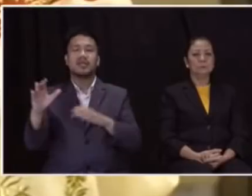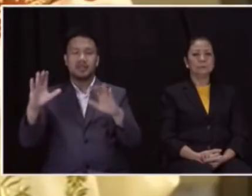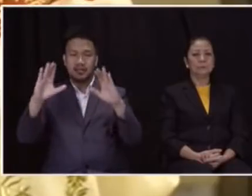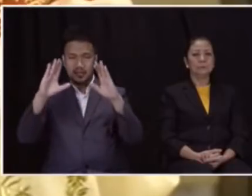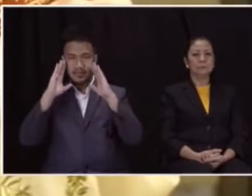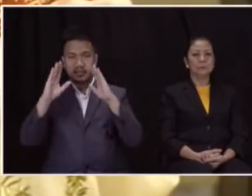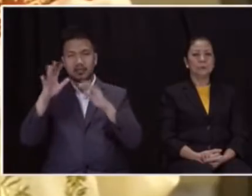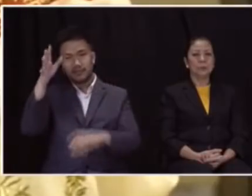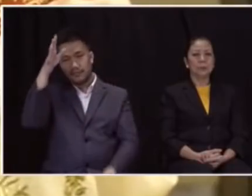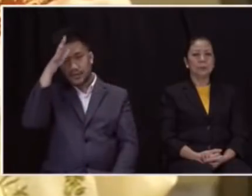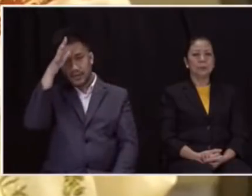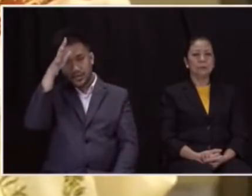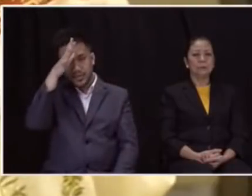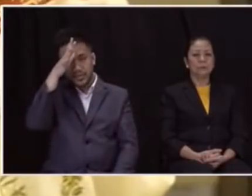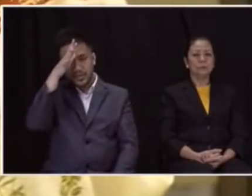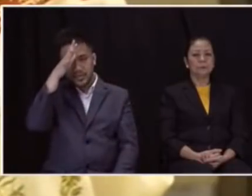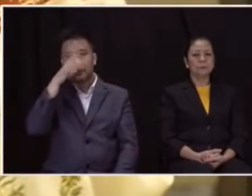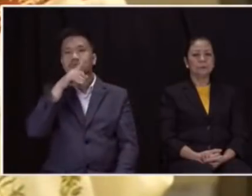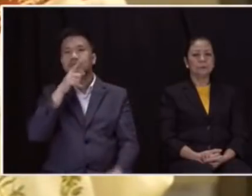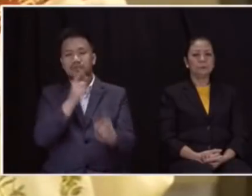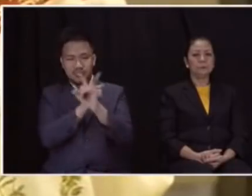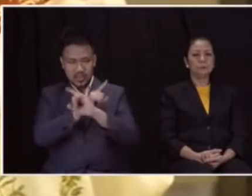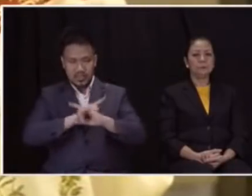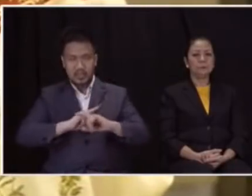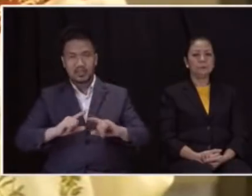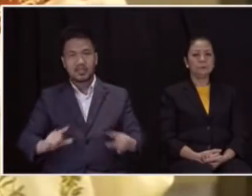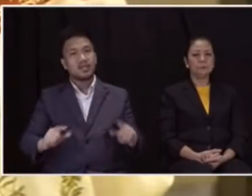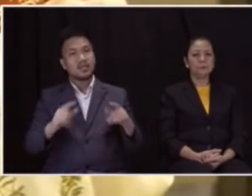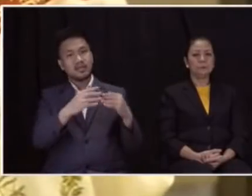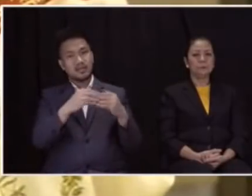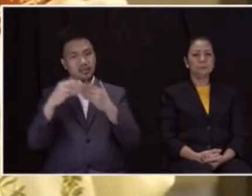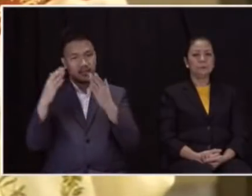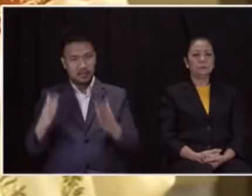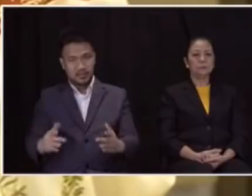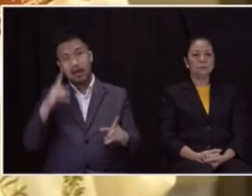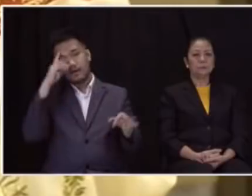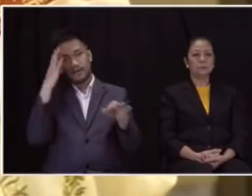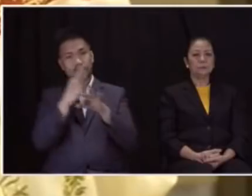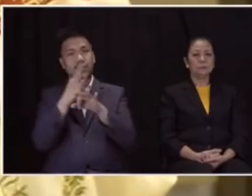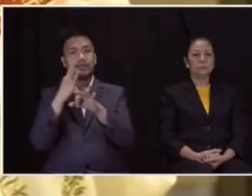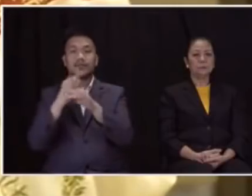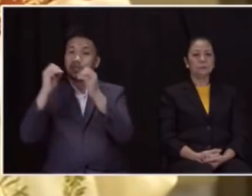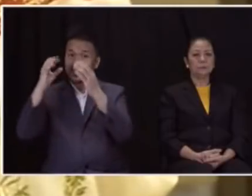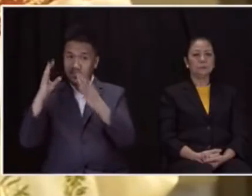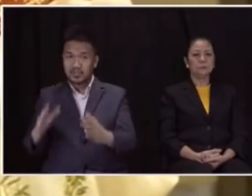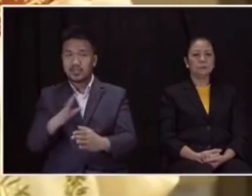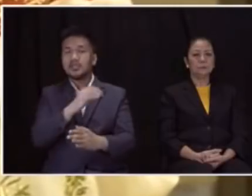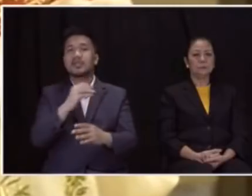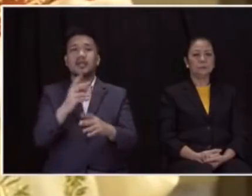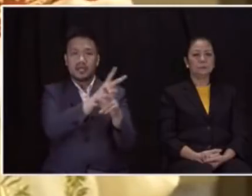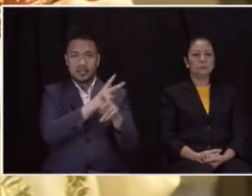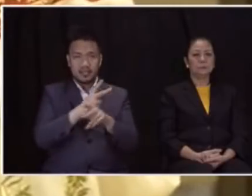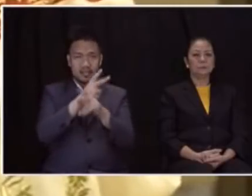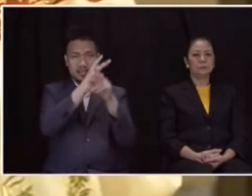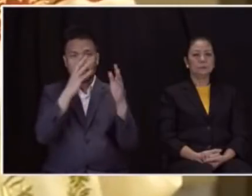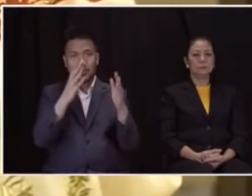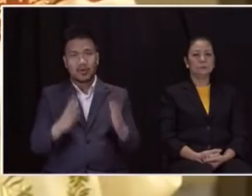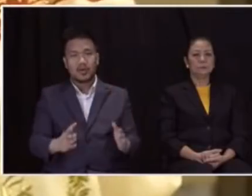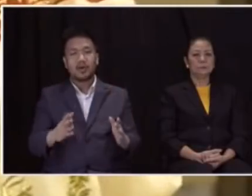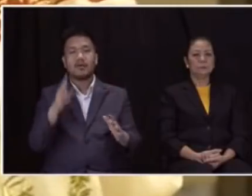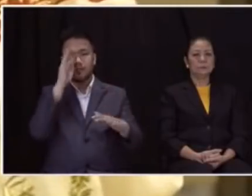listening Father, gentle Shepherd, faithful Teacher, and Steward of the